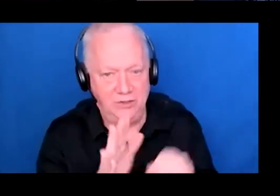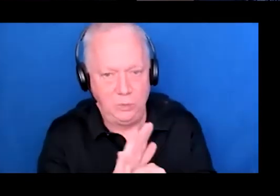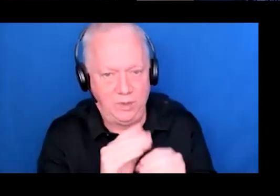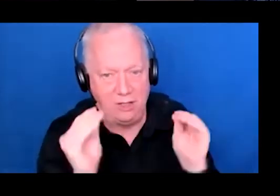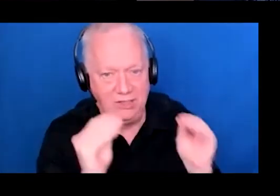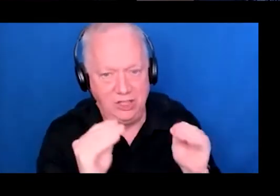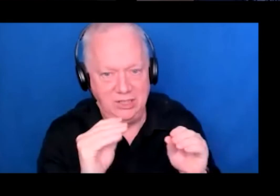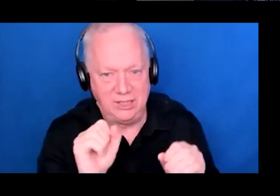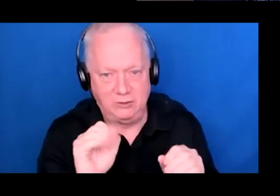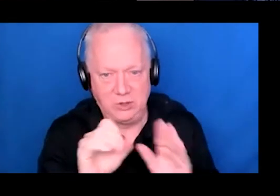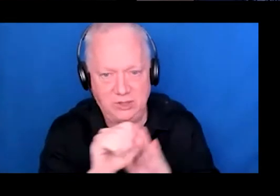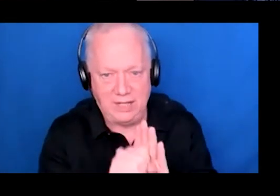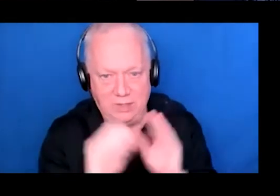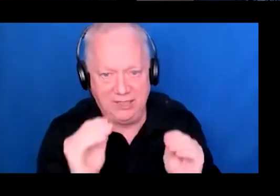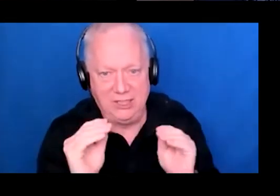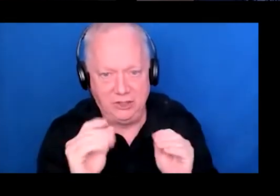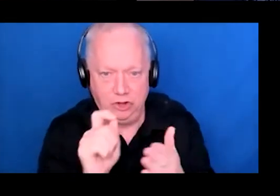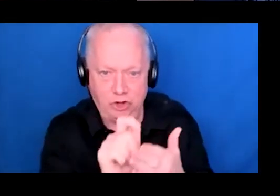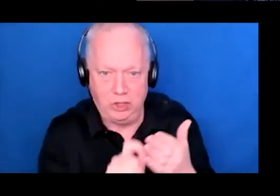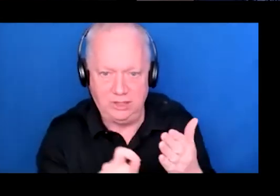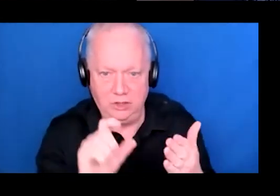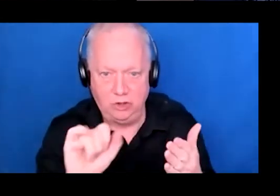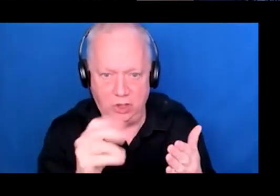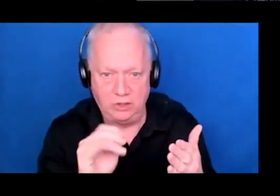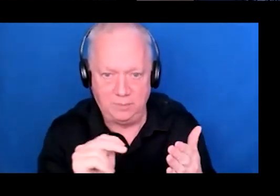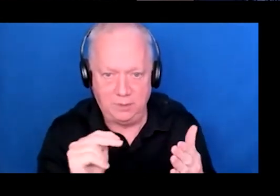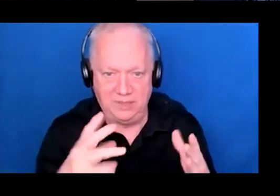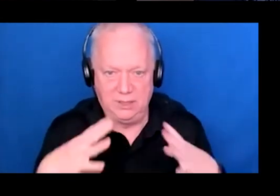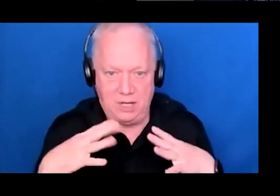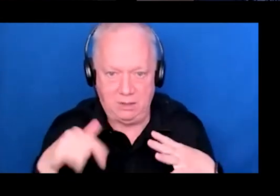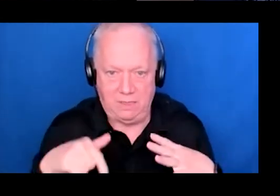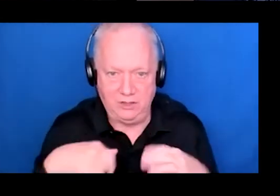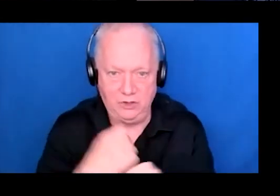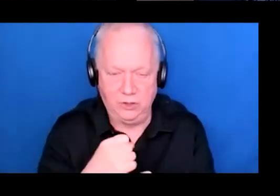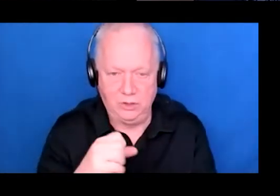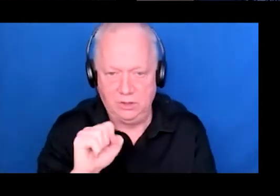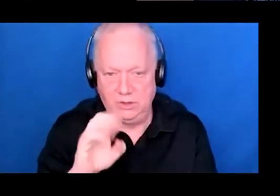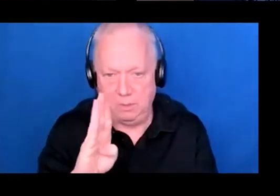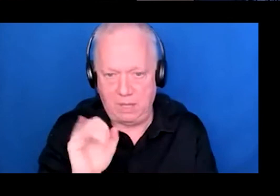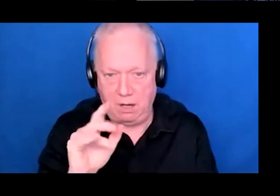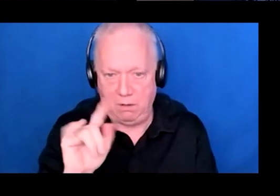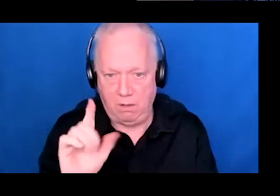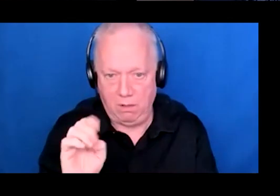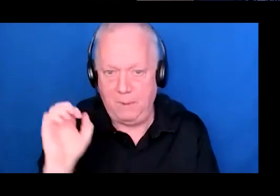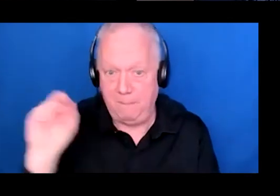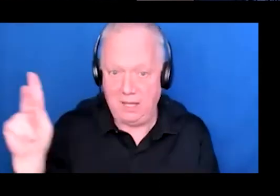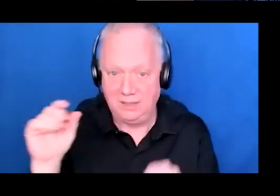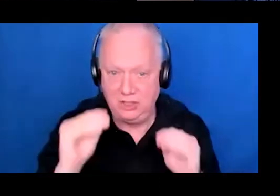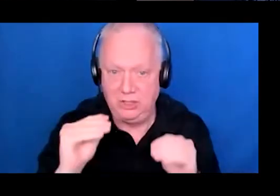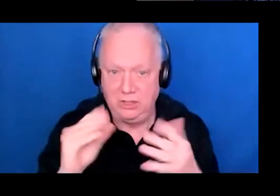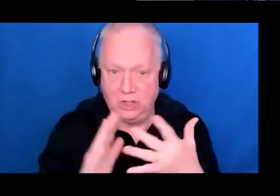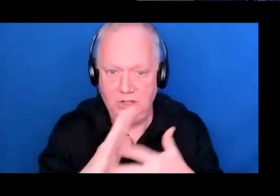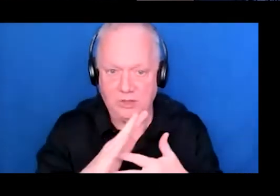teaching at San Francisco State, where I teach journalism. I've been on sabbatical this year, but I'll be back teaching